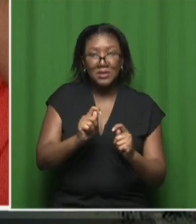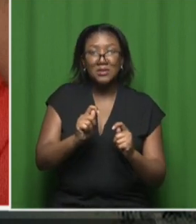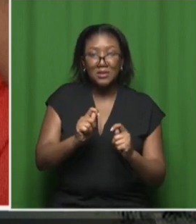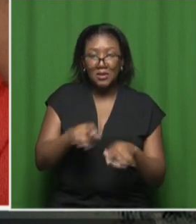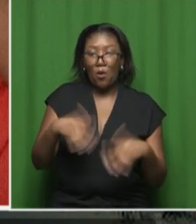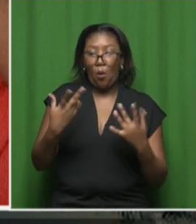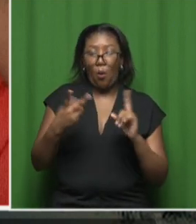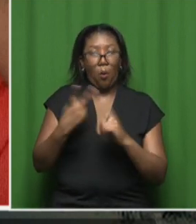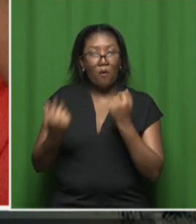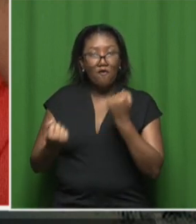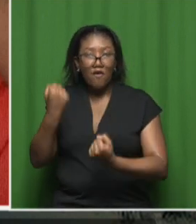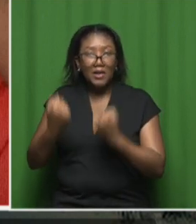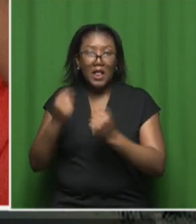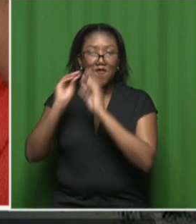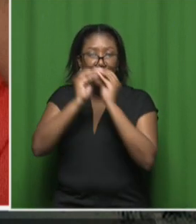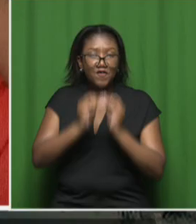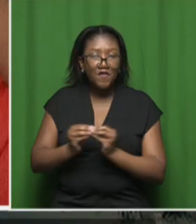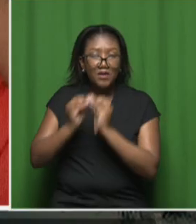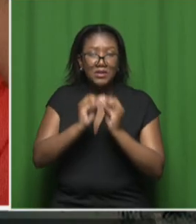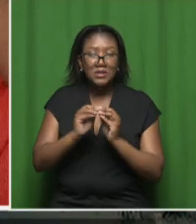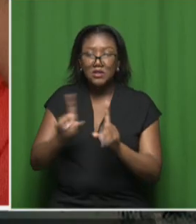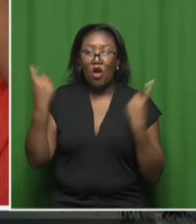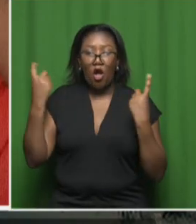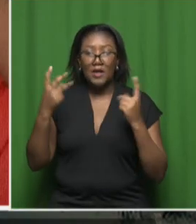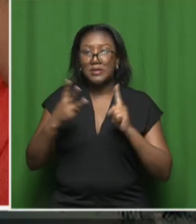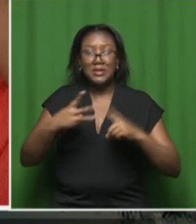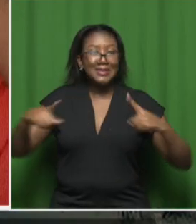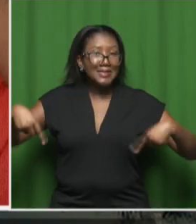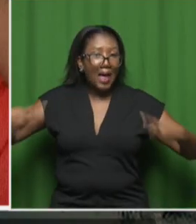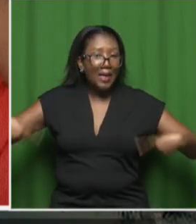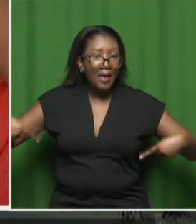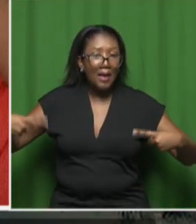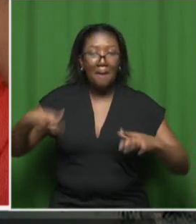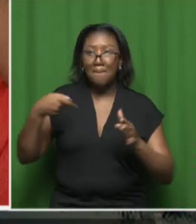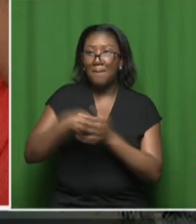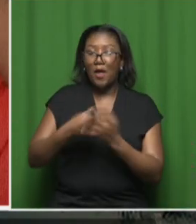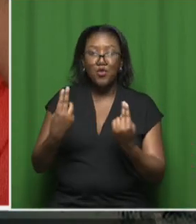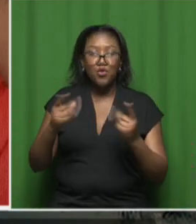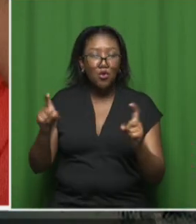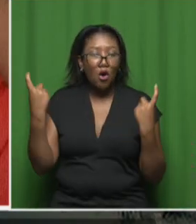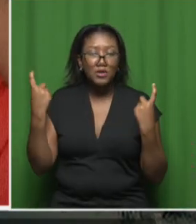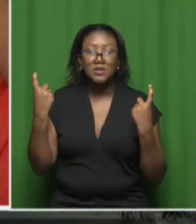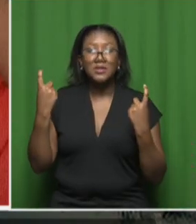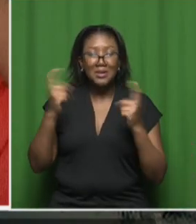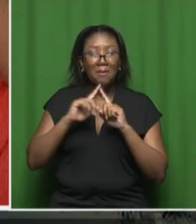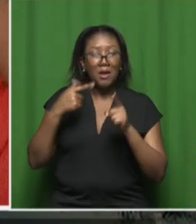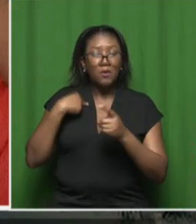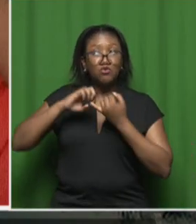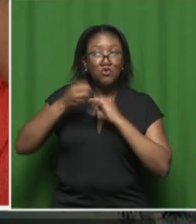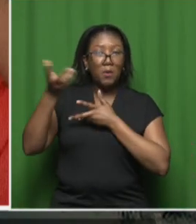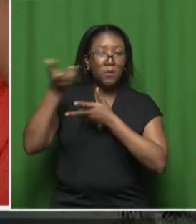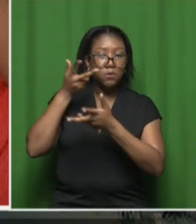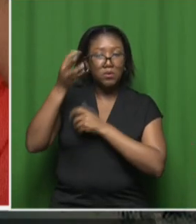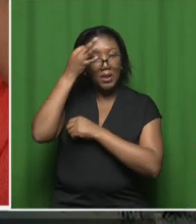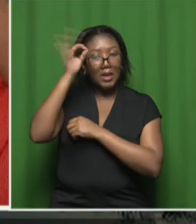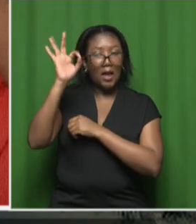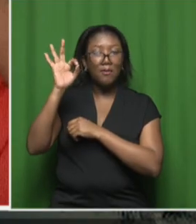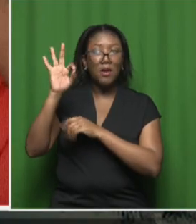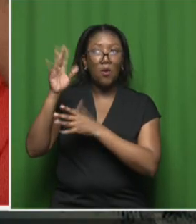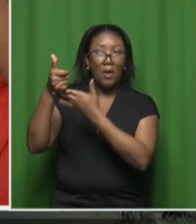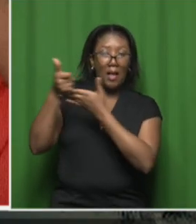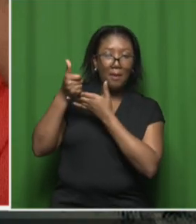these vehicles as well. We can't buy new tires. And like we're saying, we've been trying to engage with the government in terms of such